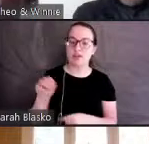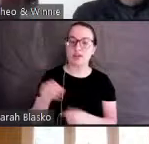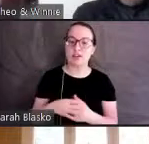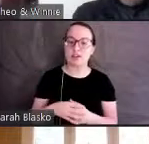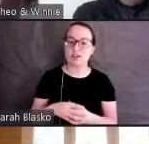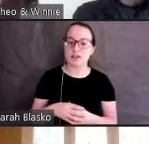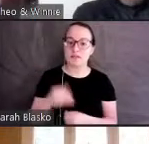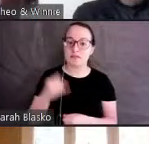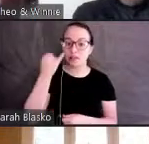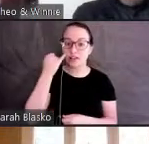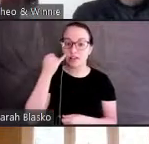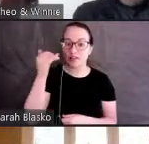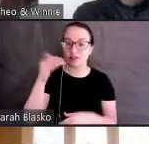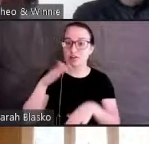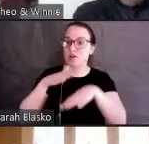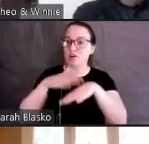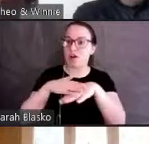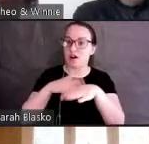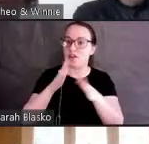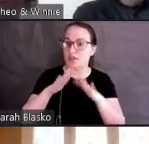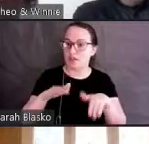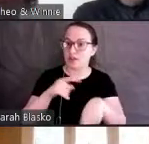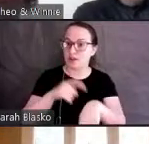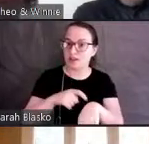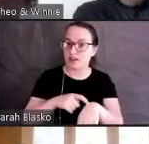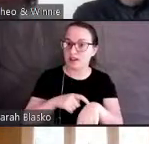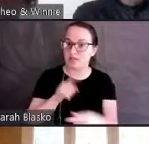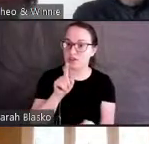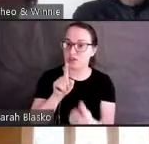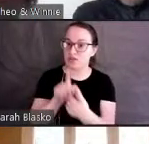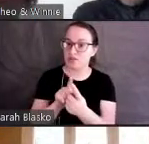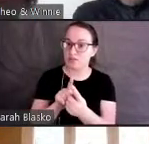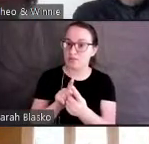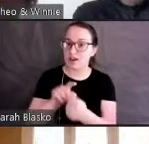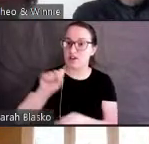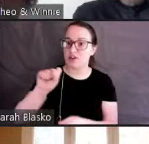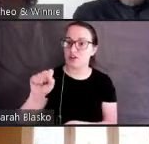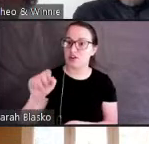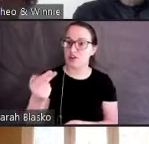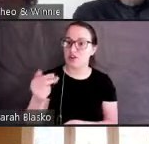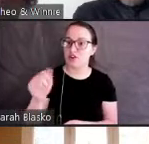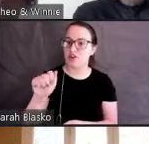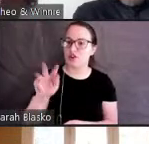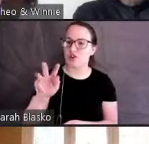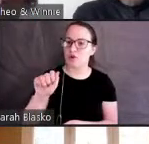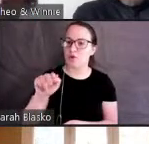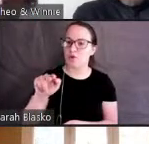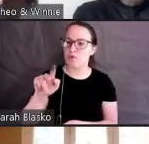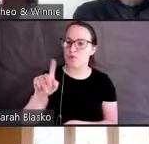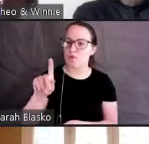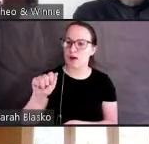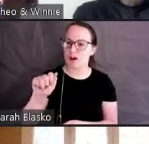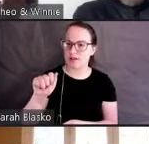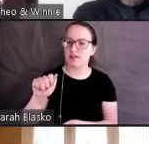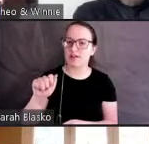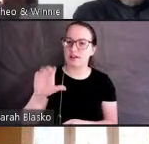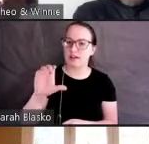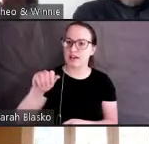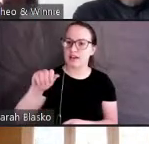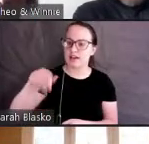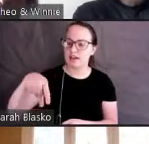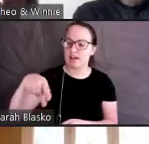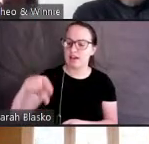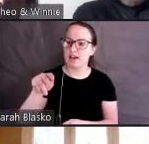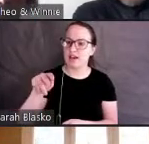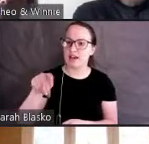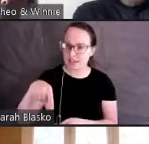times, you've met Shawanda Campbell. And Shawanda's joining our quiet times. Every Sunday morning, every Tuesday, she joins our